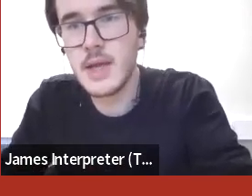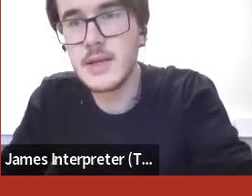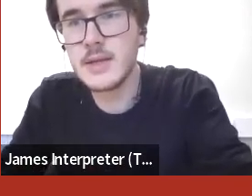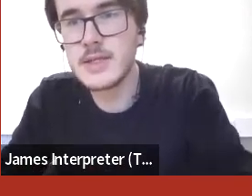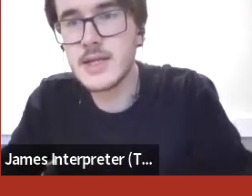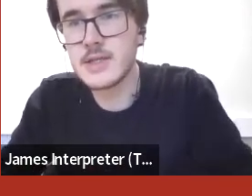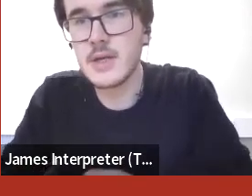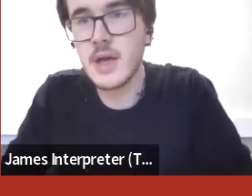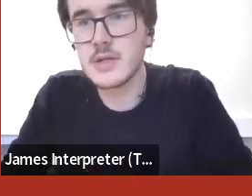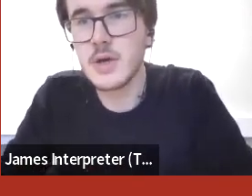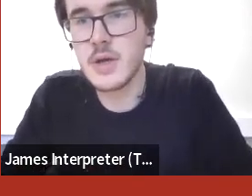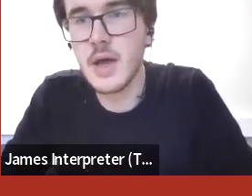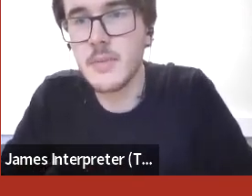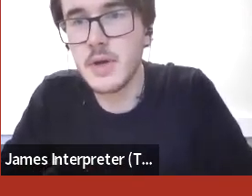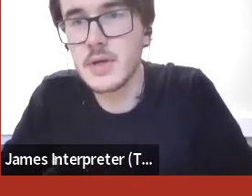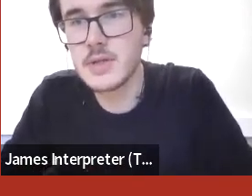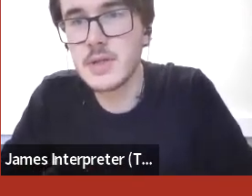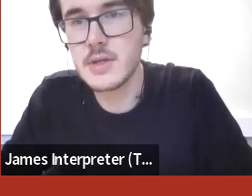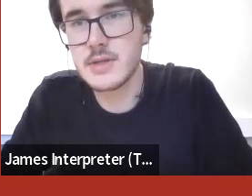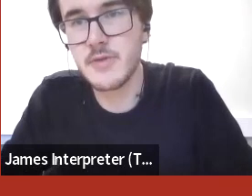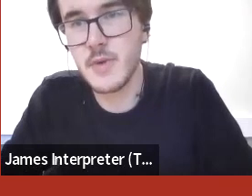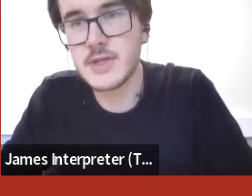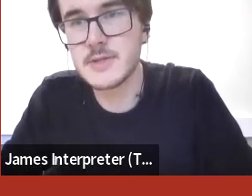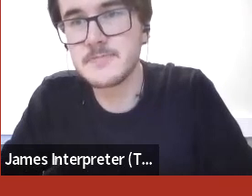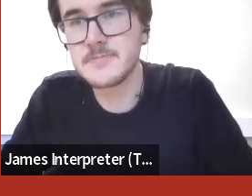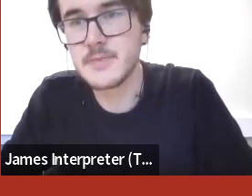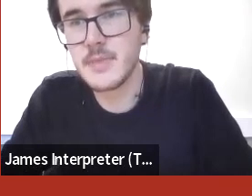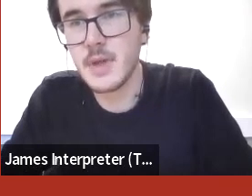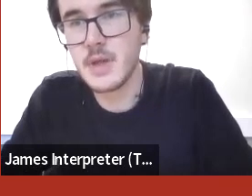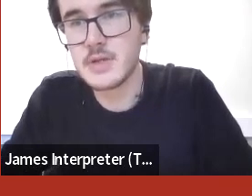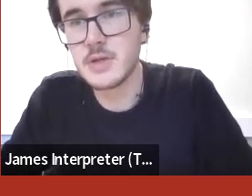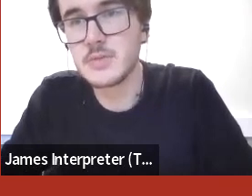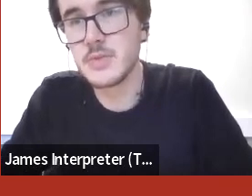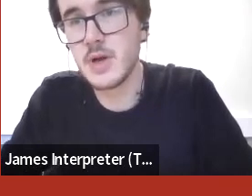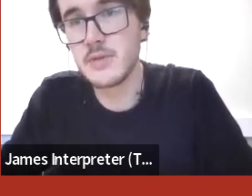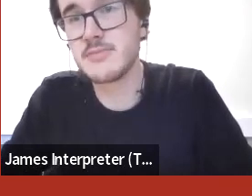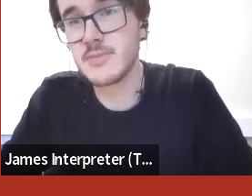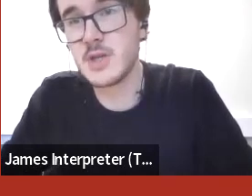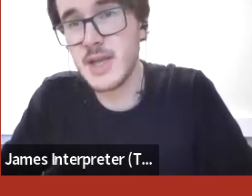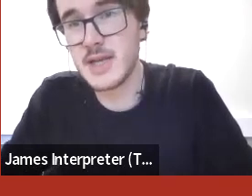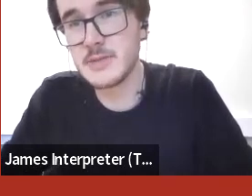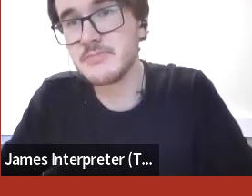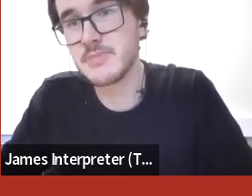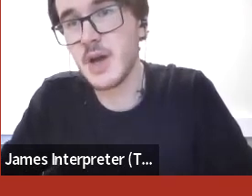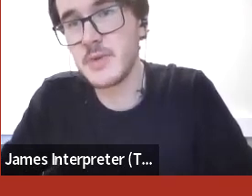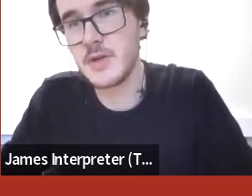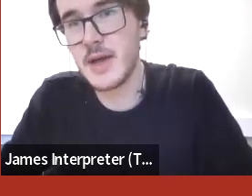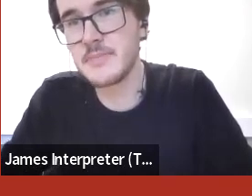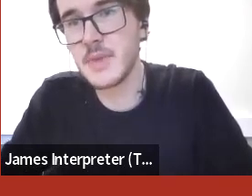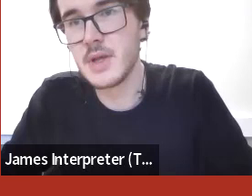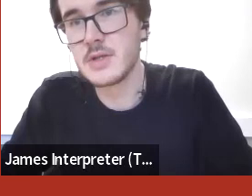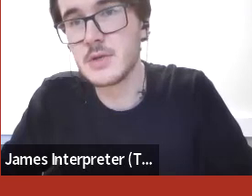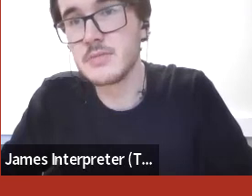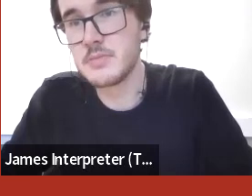So in this section, I'll talk about deaf awareness. So communication, how do we do